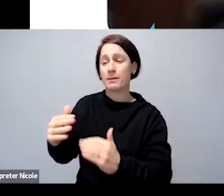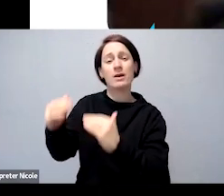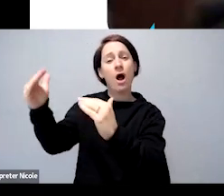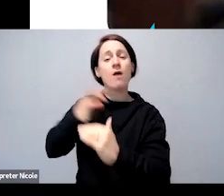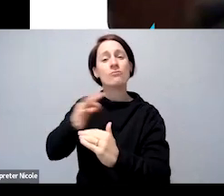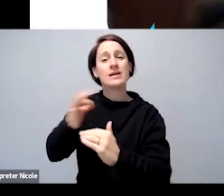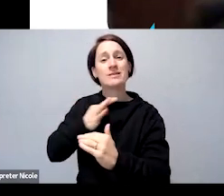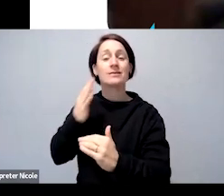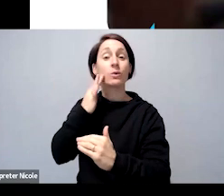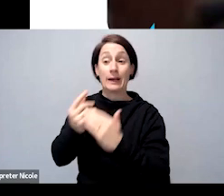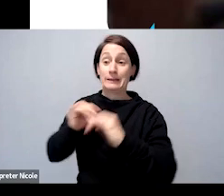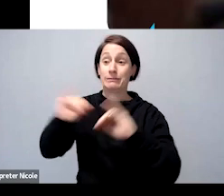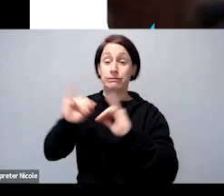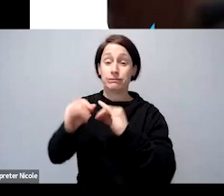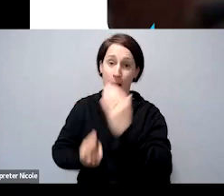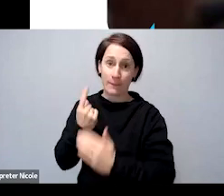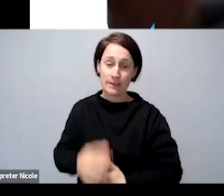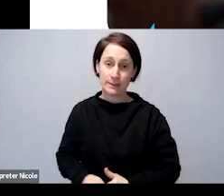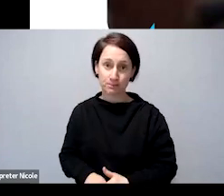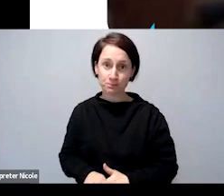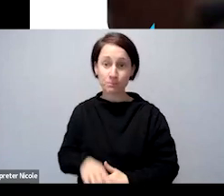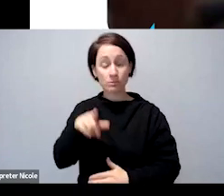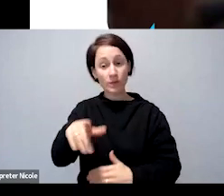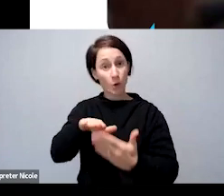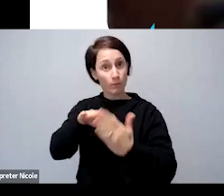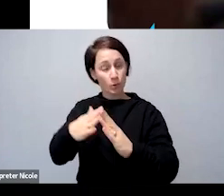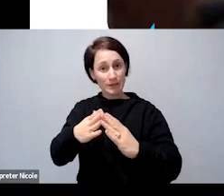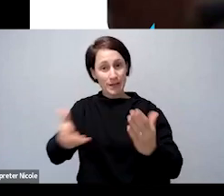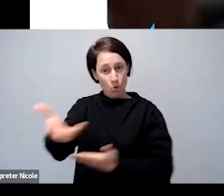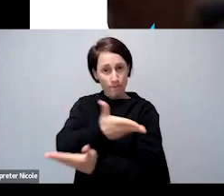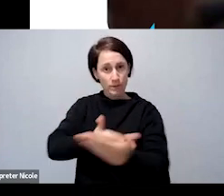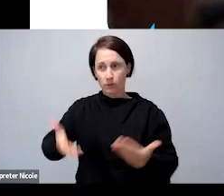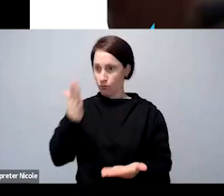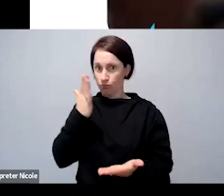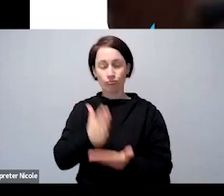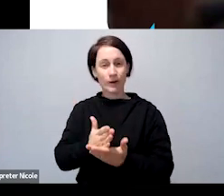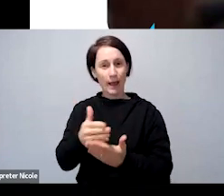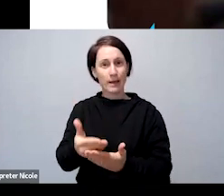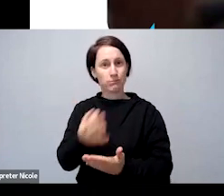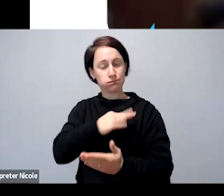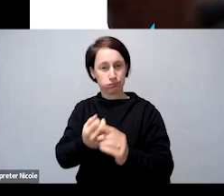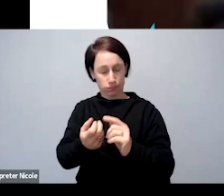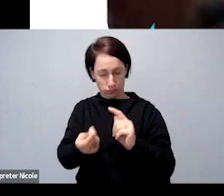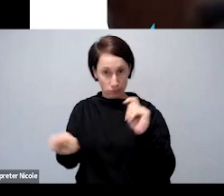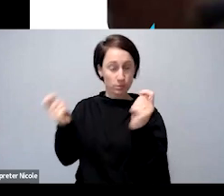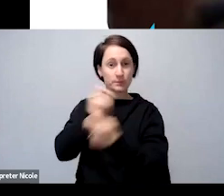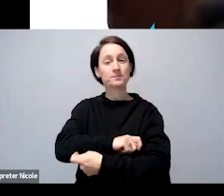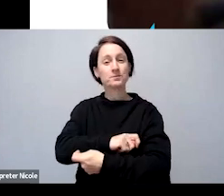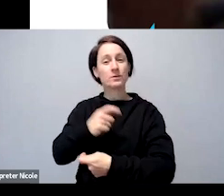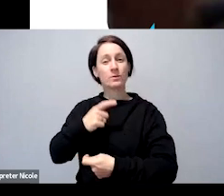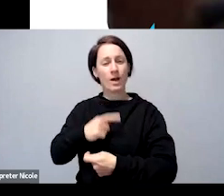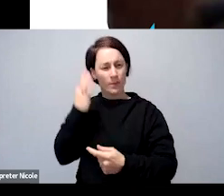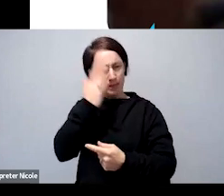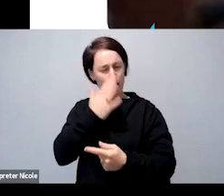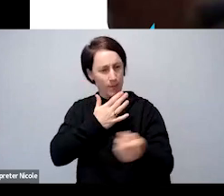disaster situations. And having that community level conversation becomes quite transformative, because when we start to learn about the support needs of